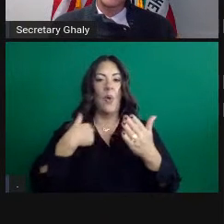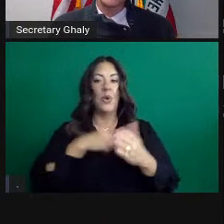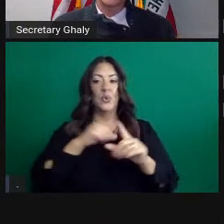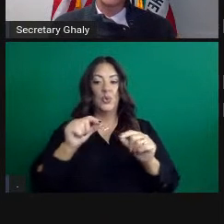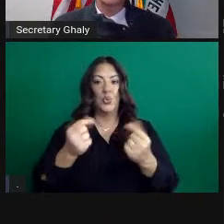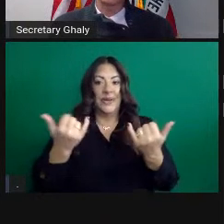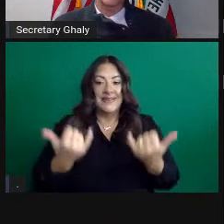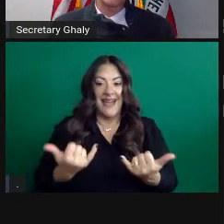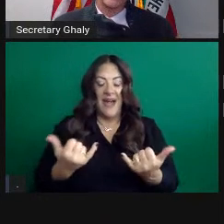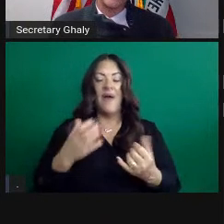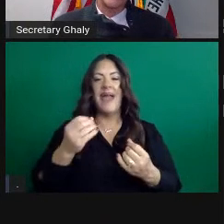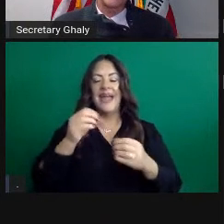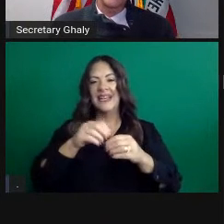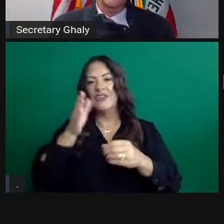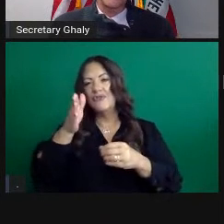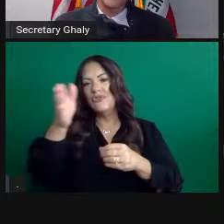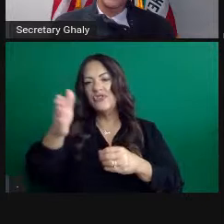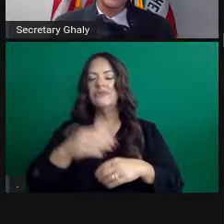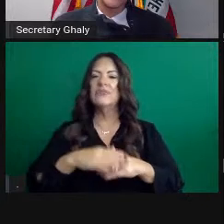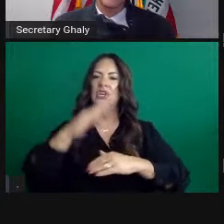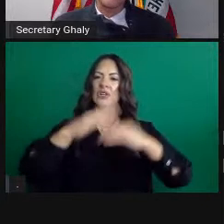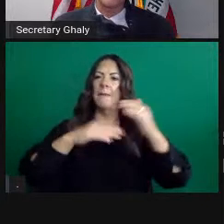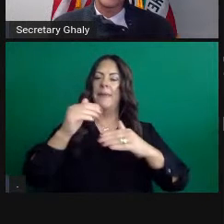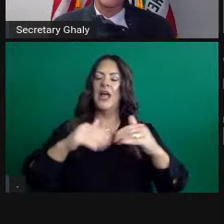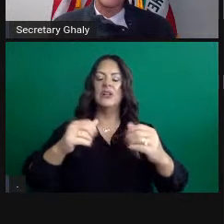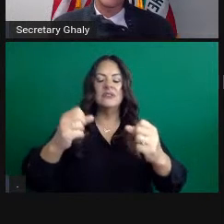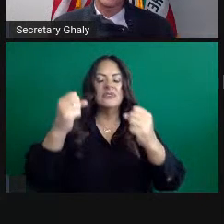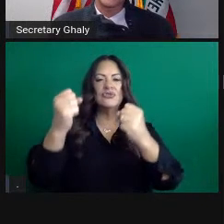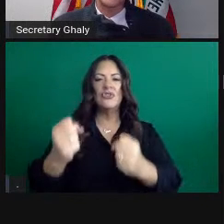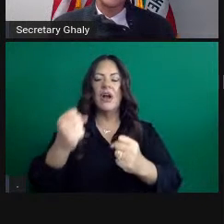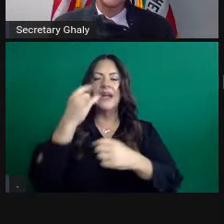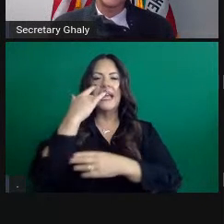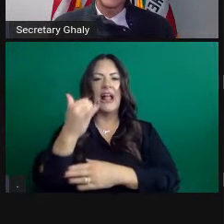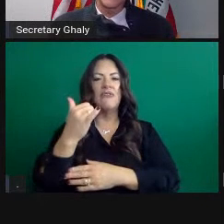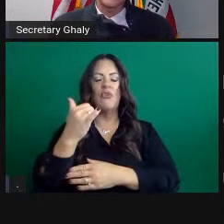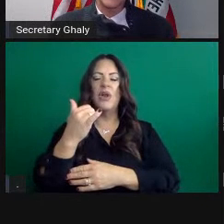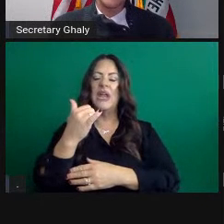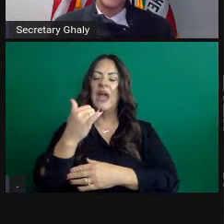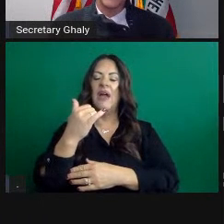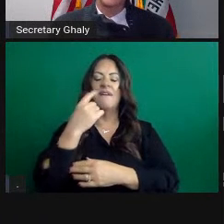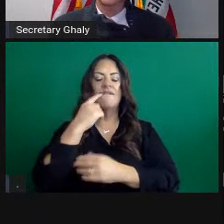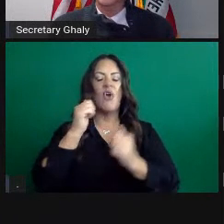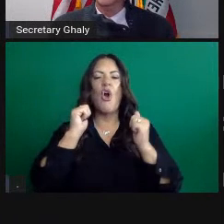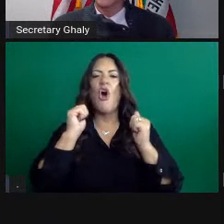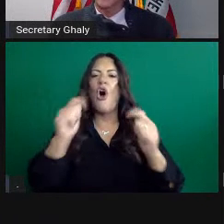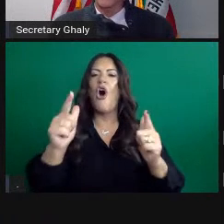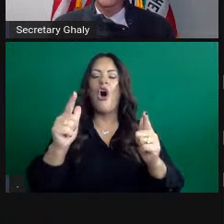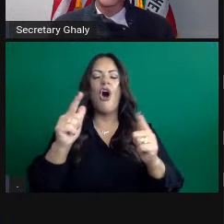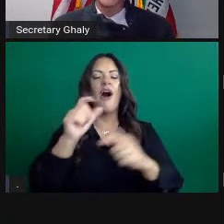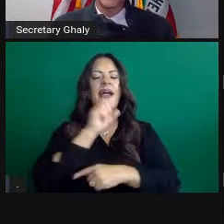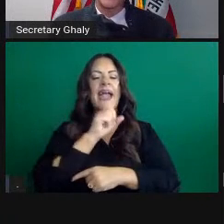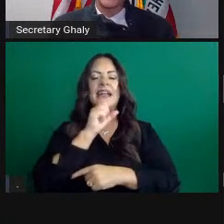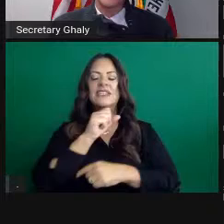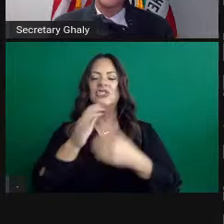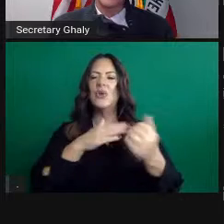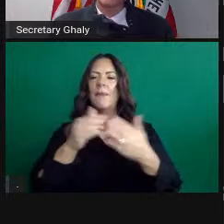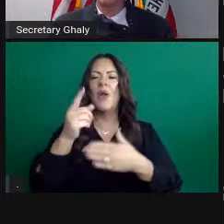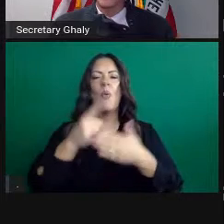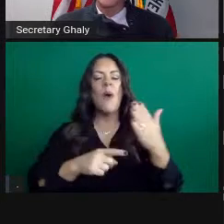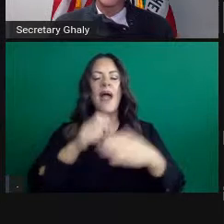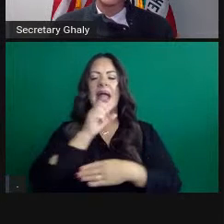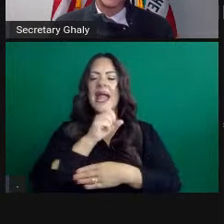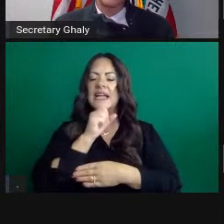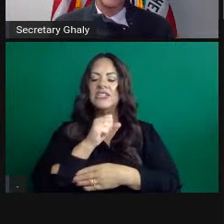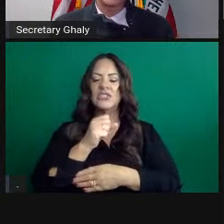and really to build the runway for a California for all ages that I think we can all participate in,